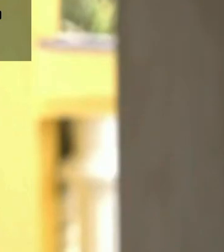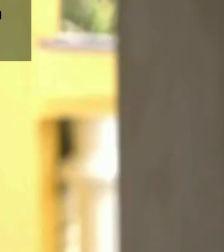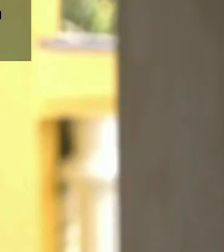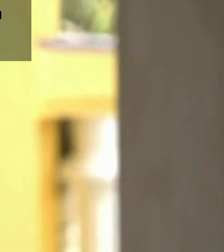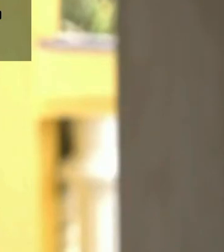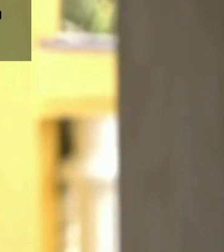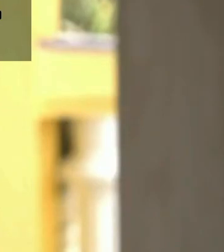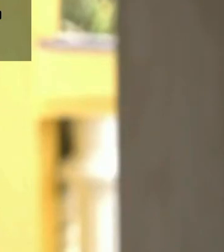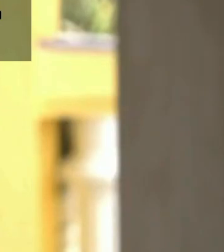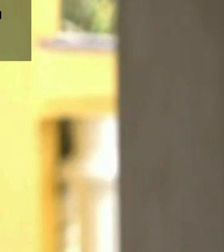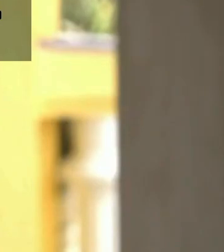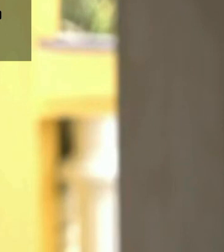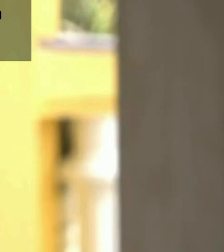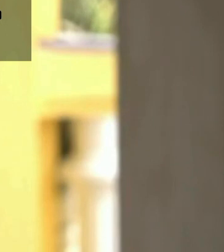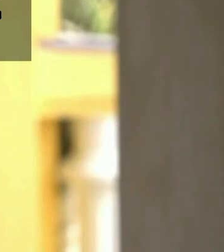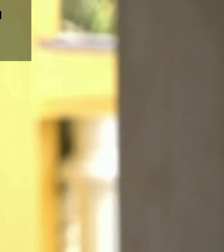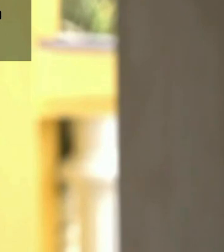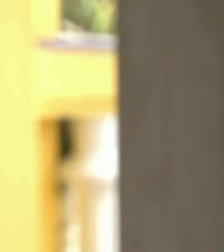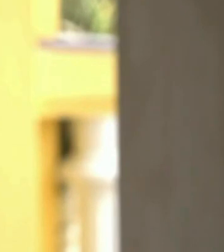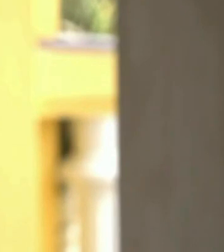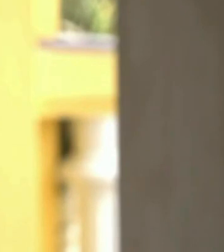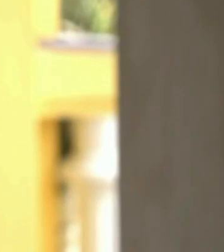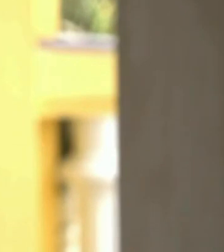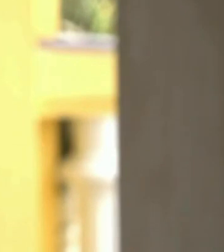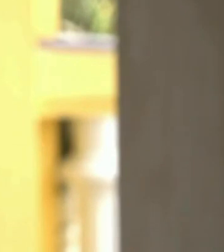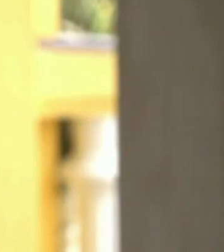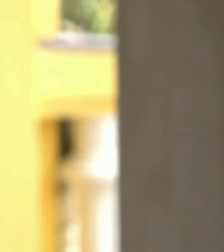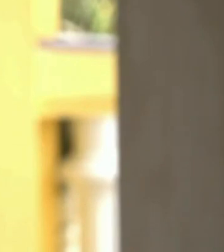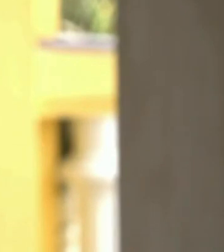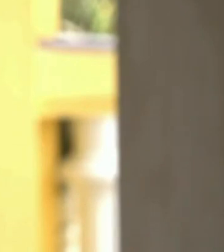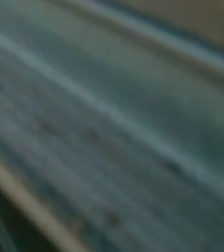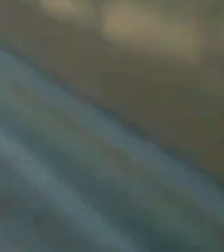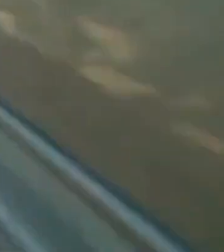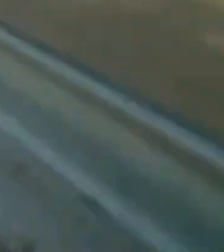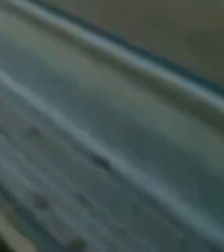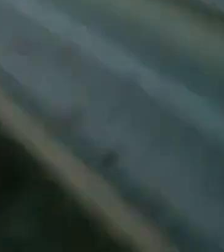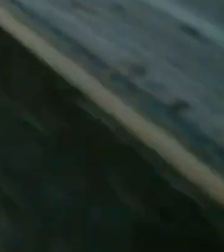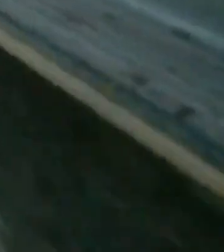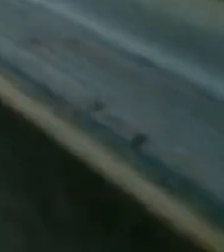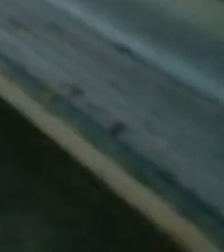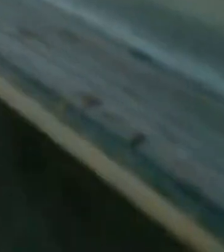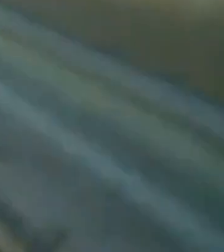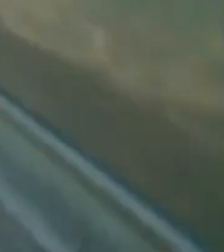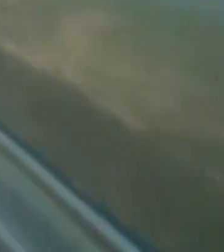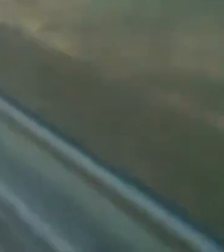maybe 6 families completely destroyed, and people say, why?